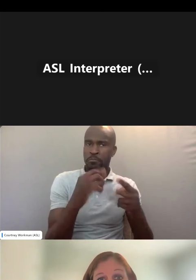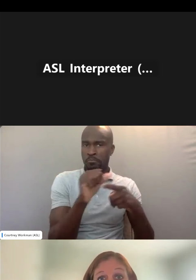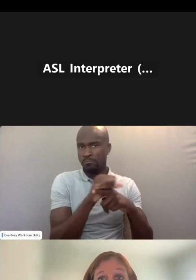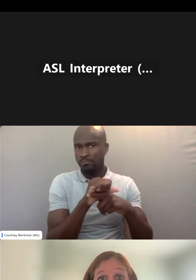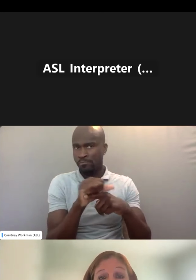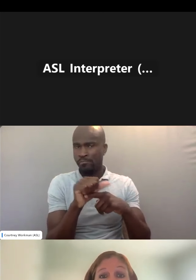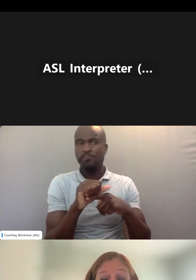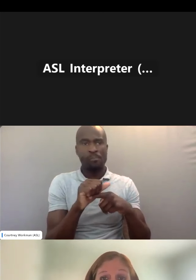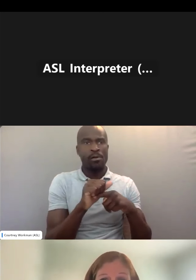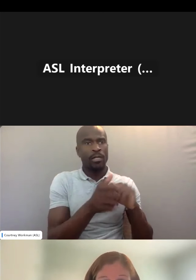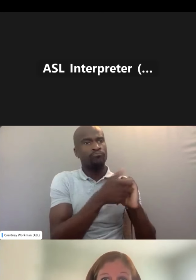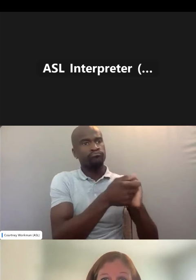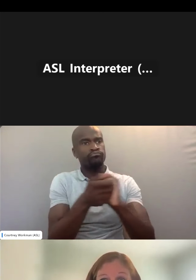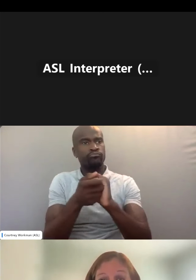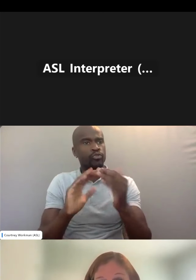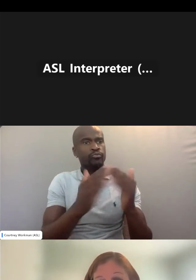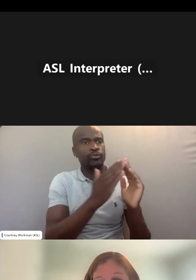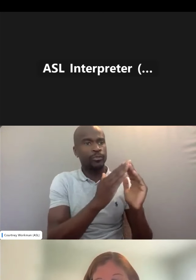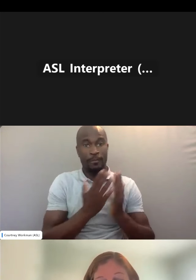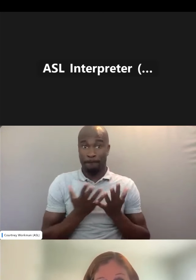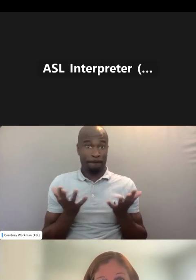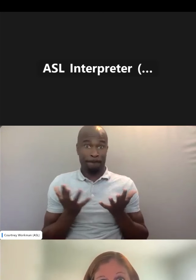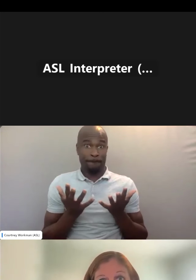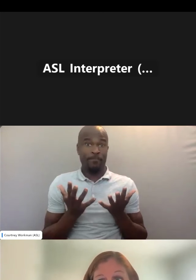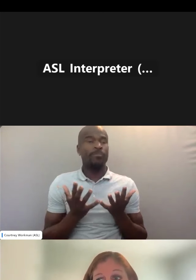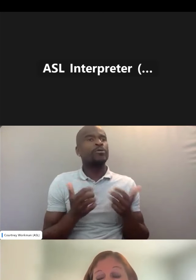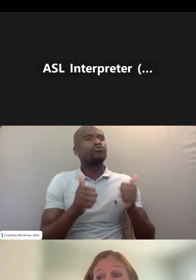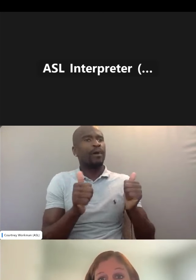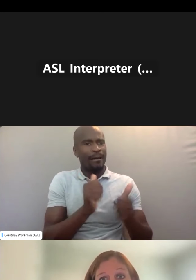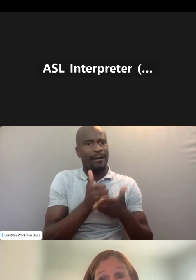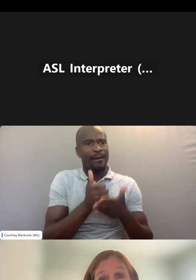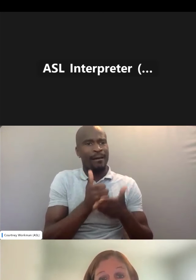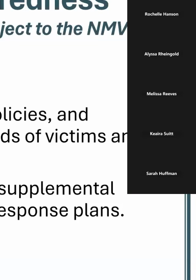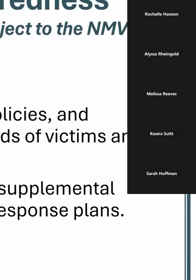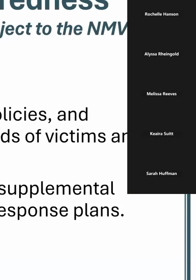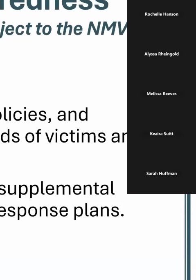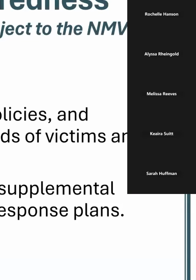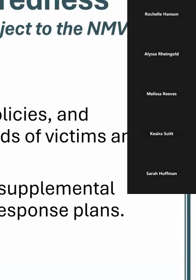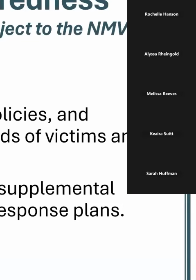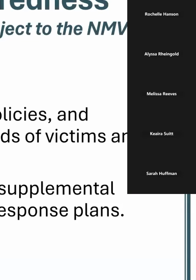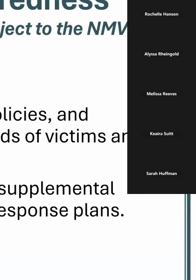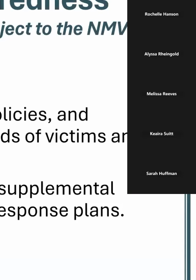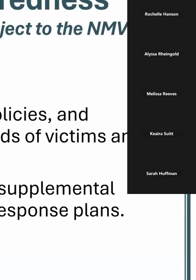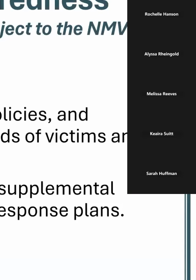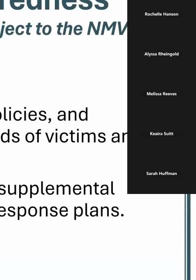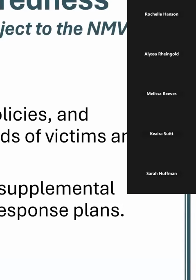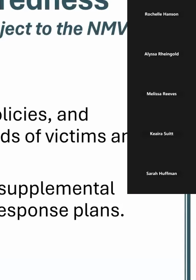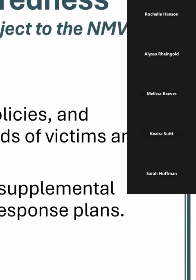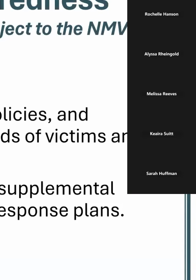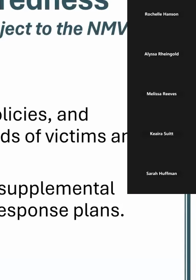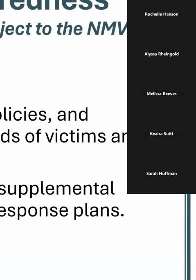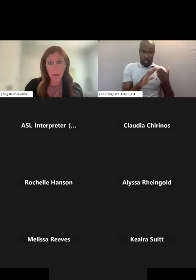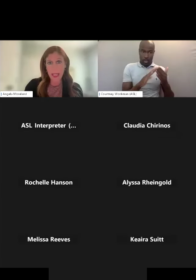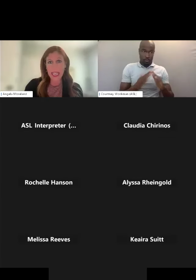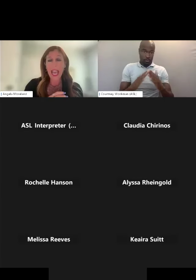with communities on is in improving community preparedness within that community. And this community, the word community